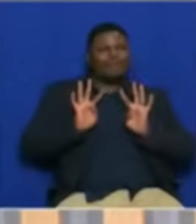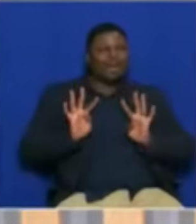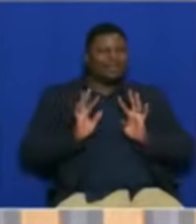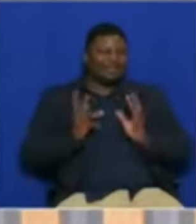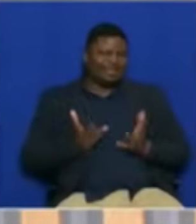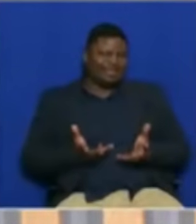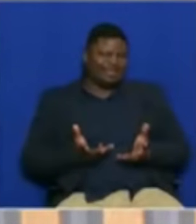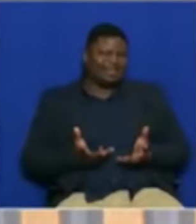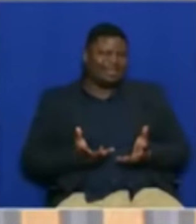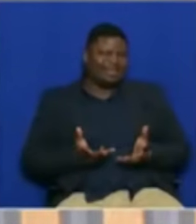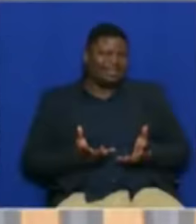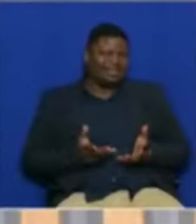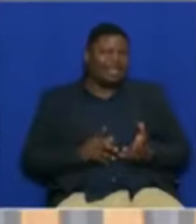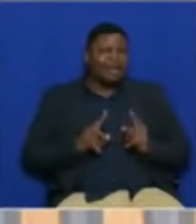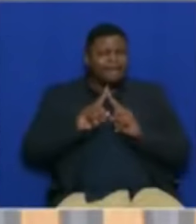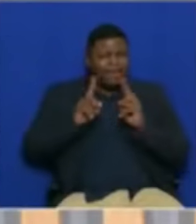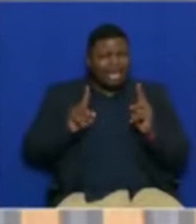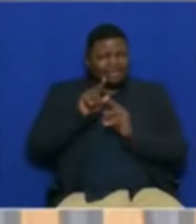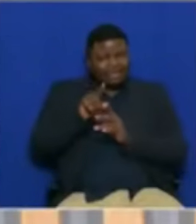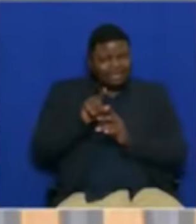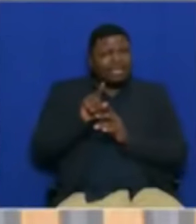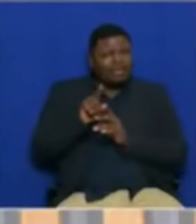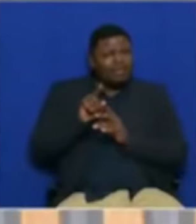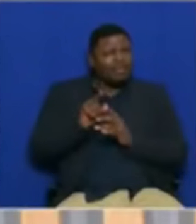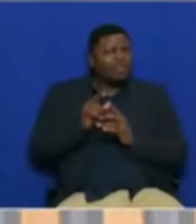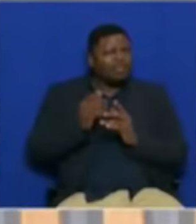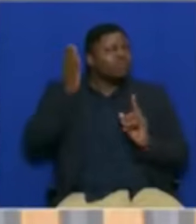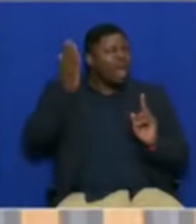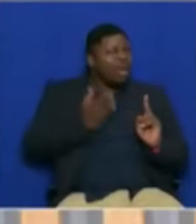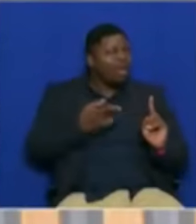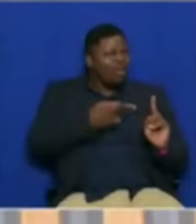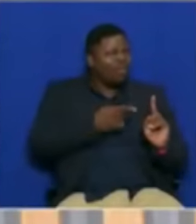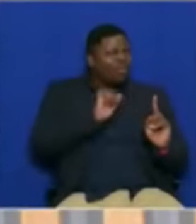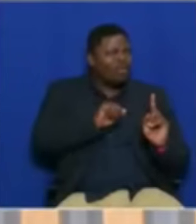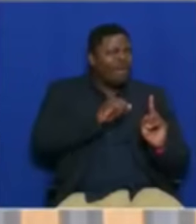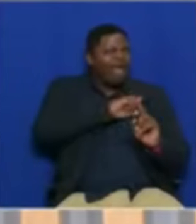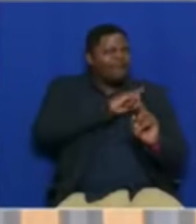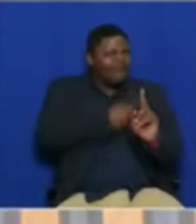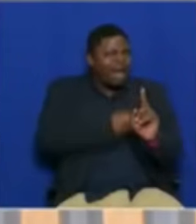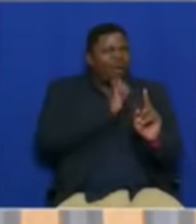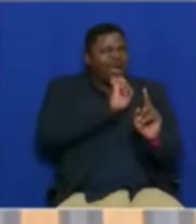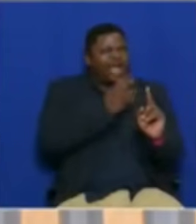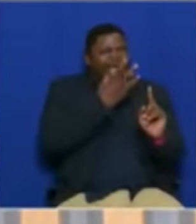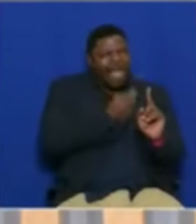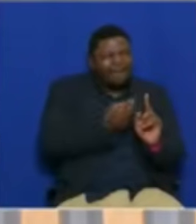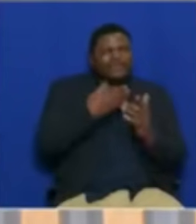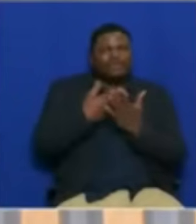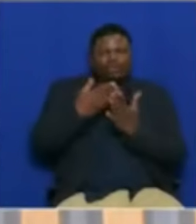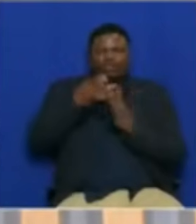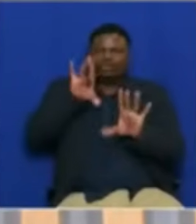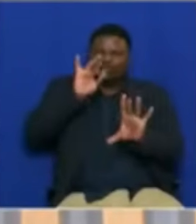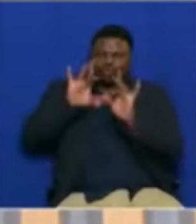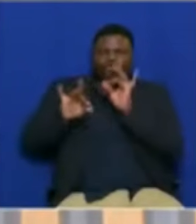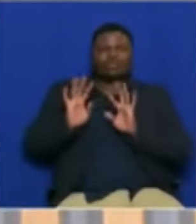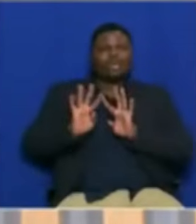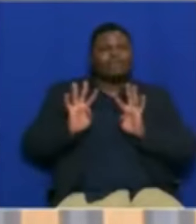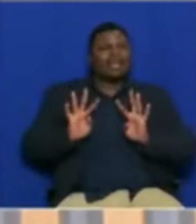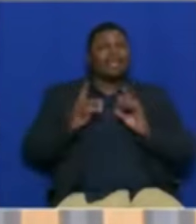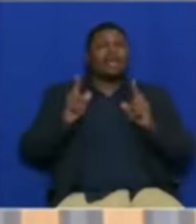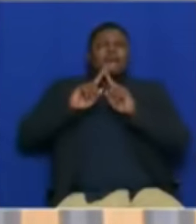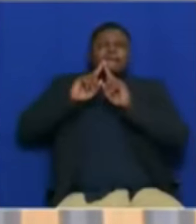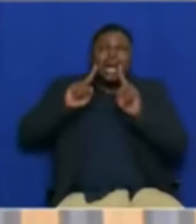does? And in this case, you're not drawing an inference of anything. There are no facts on which you draw an inference